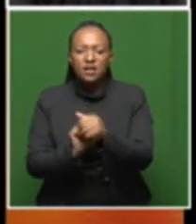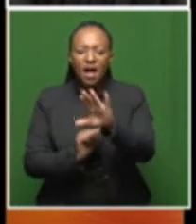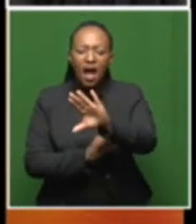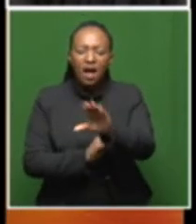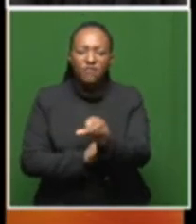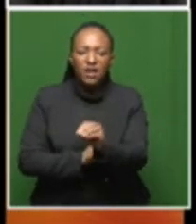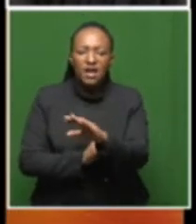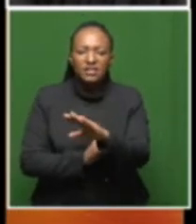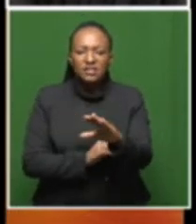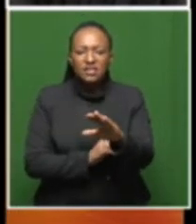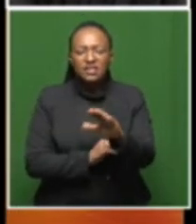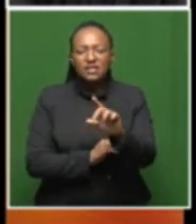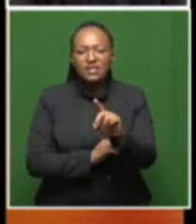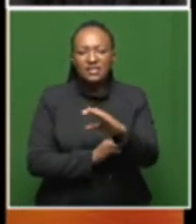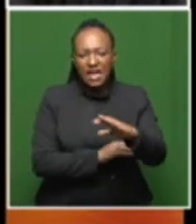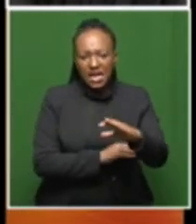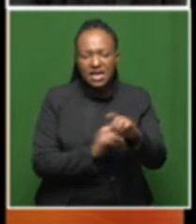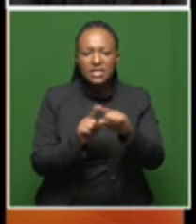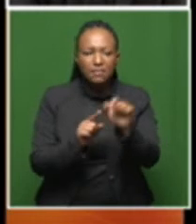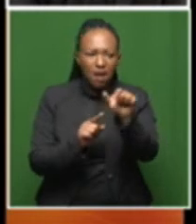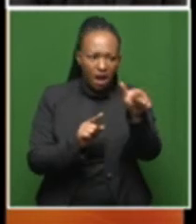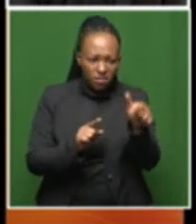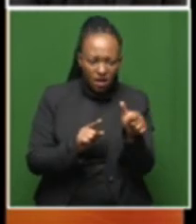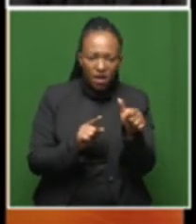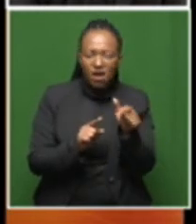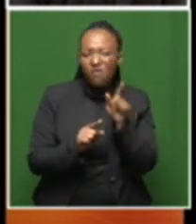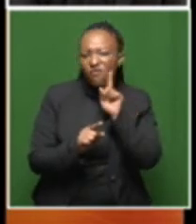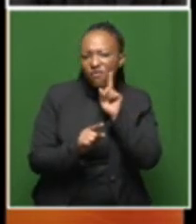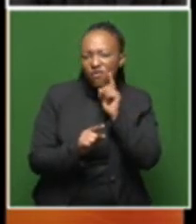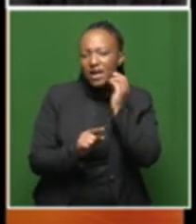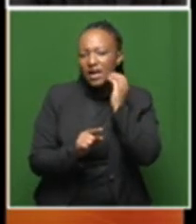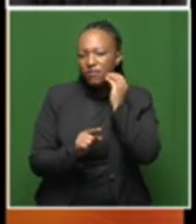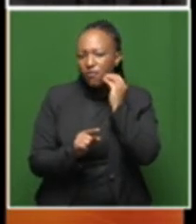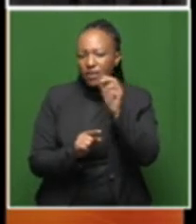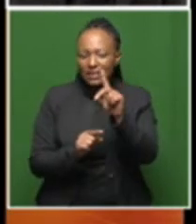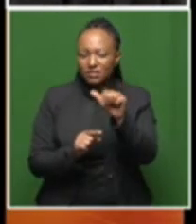many organizations in Africa, which were increased genomic surveillance,